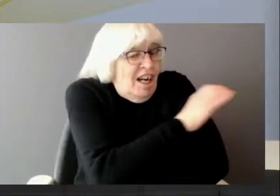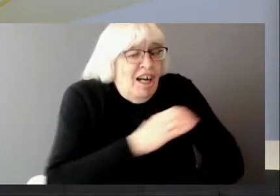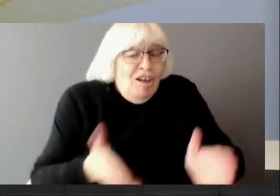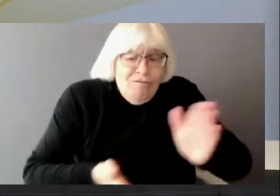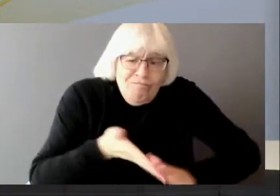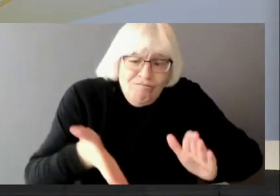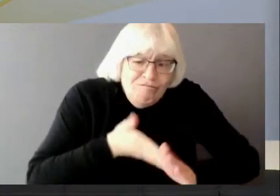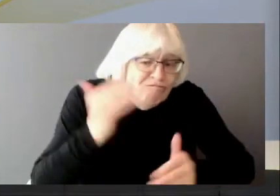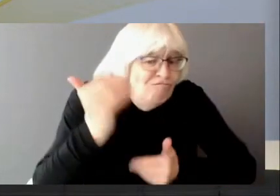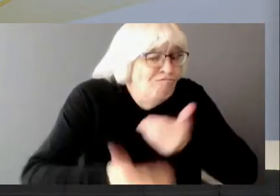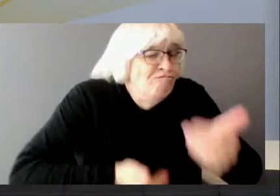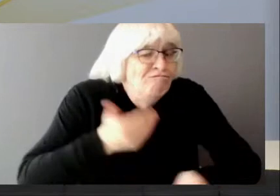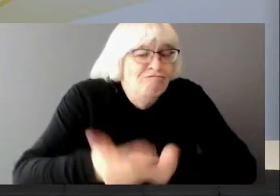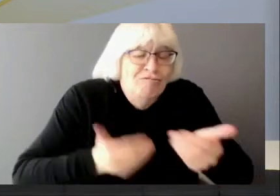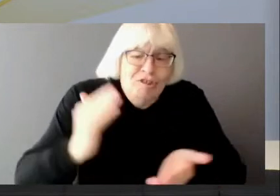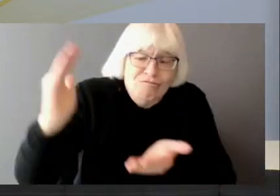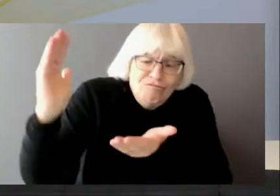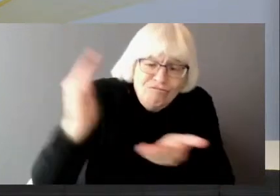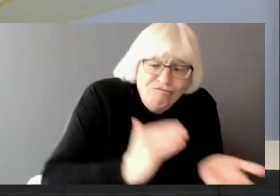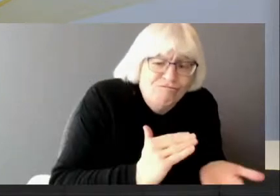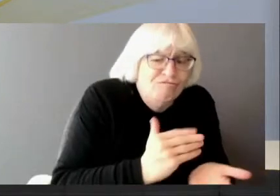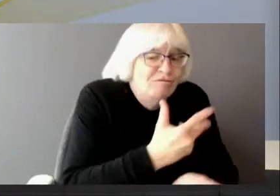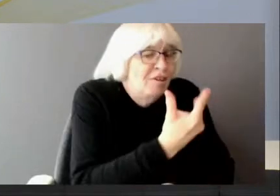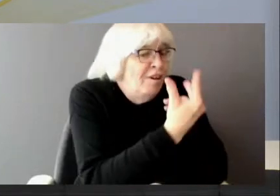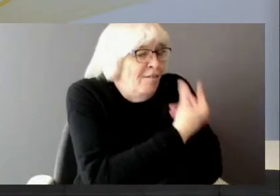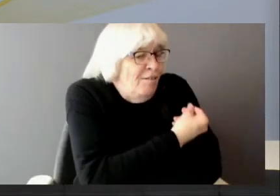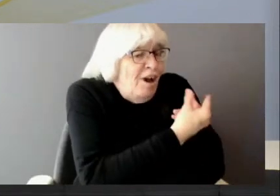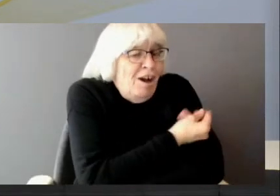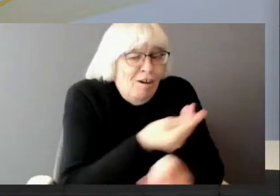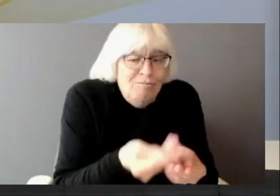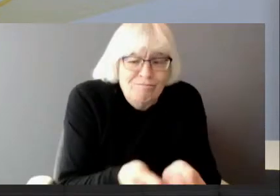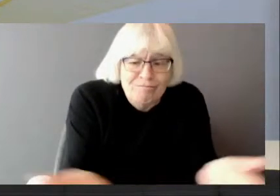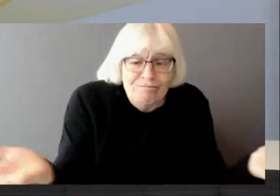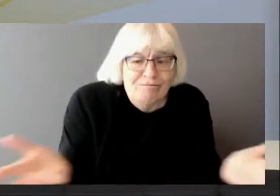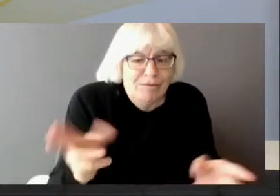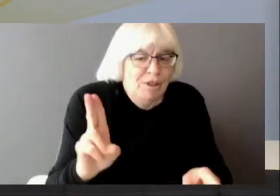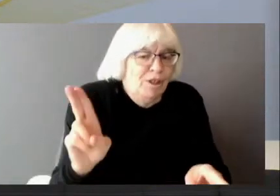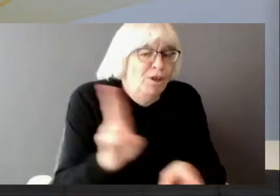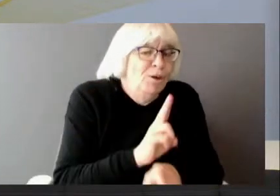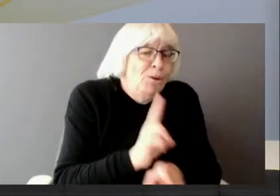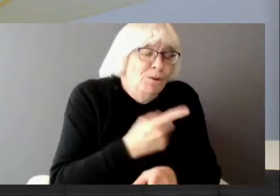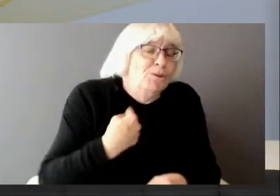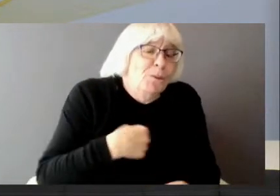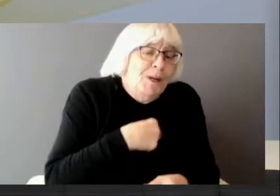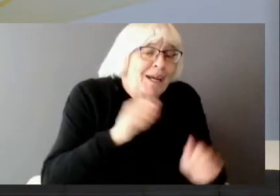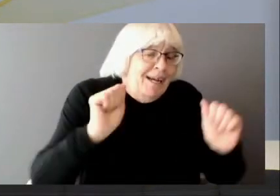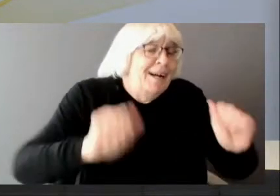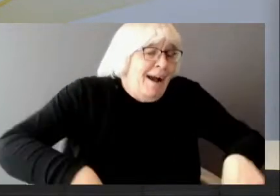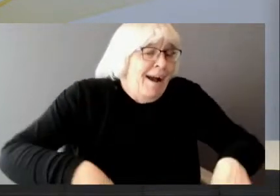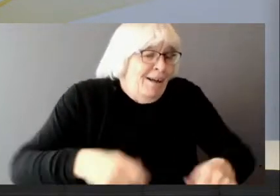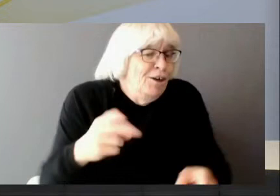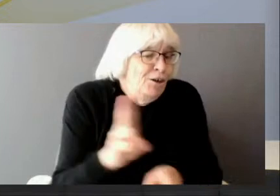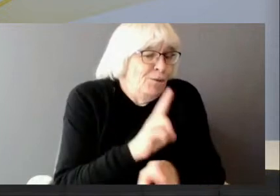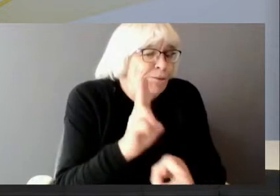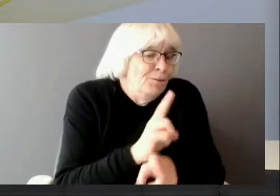the people that need to be vaccinated with what we have. Thank you so much. You're welcome.